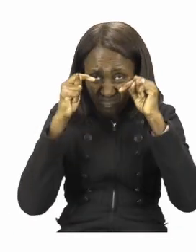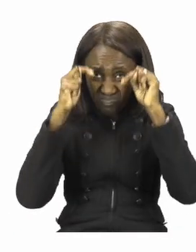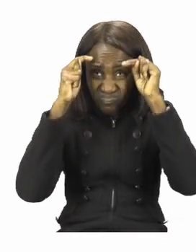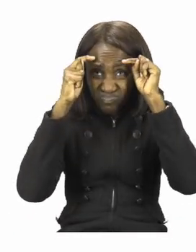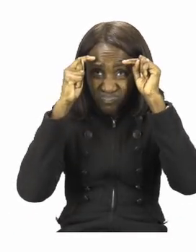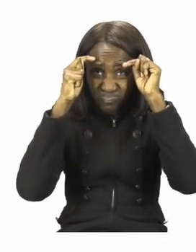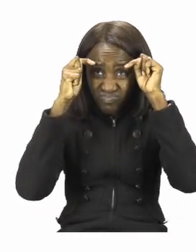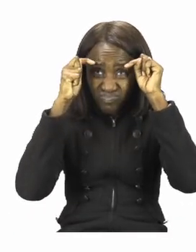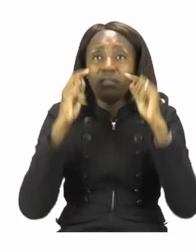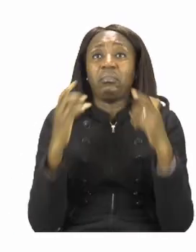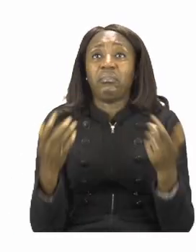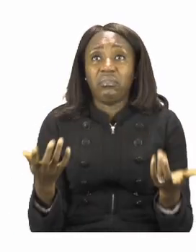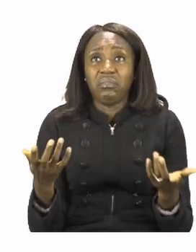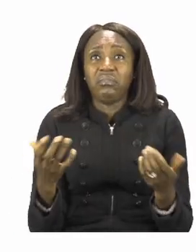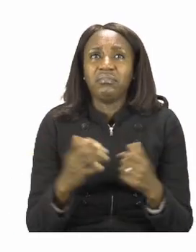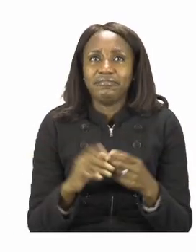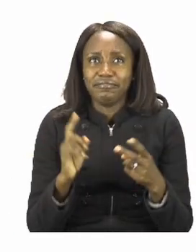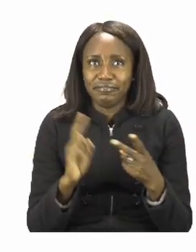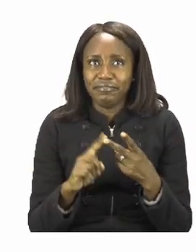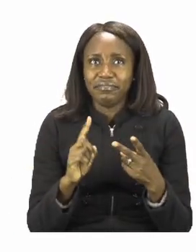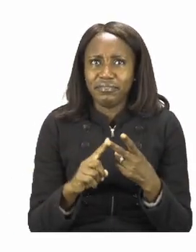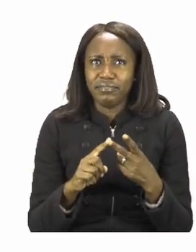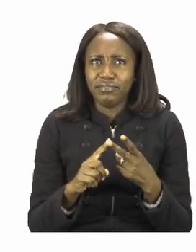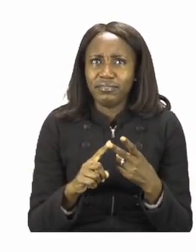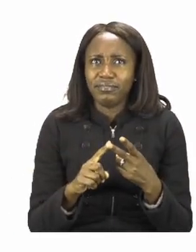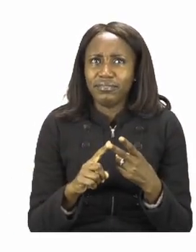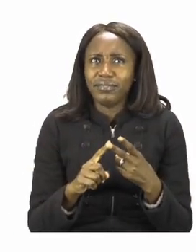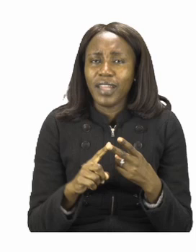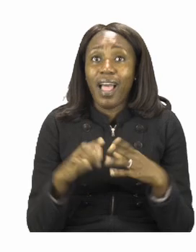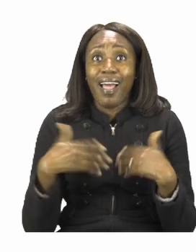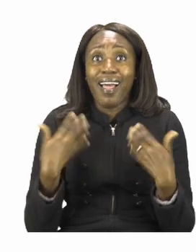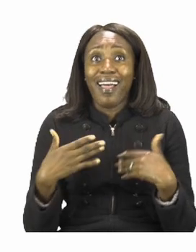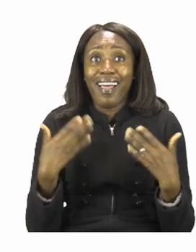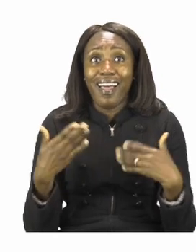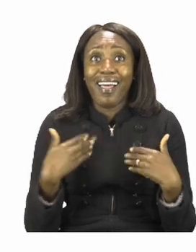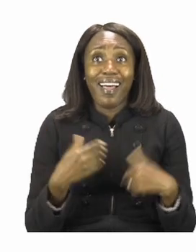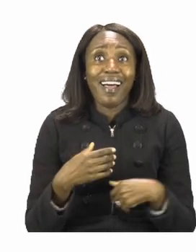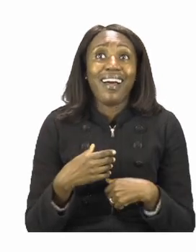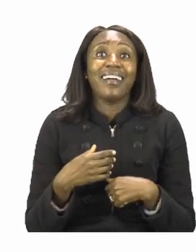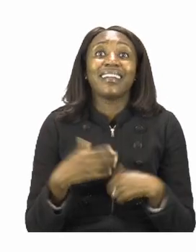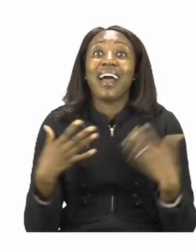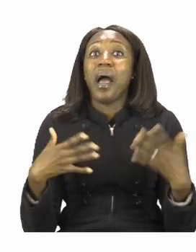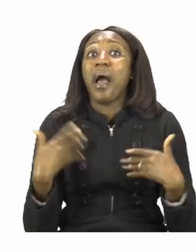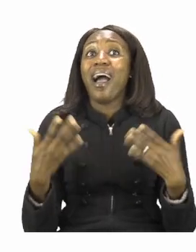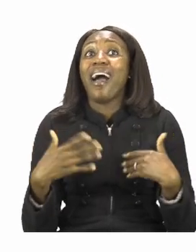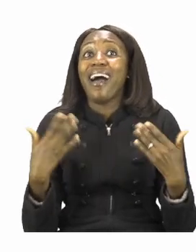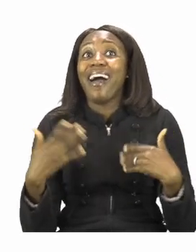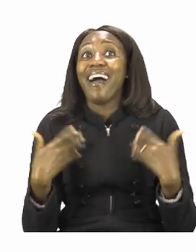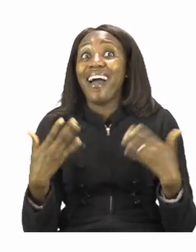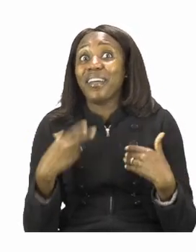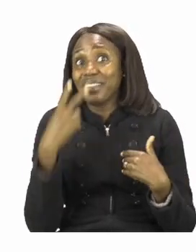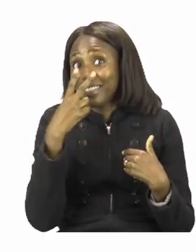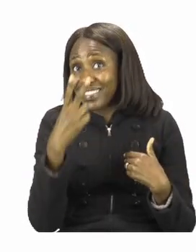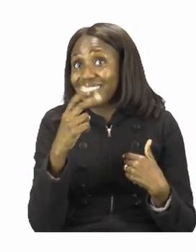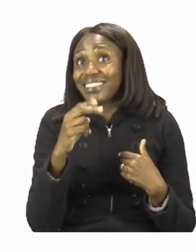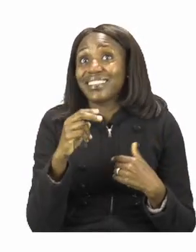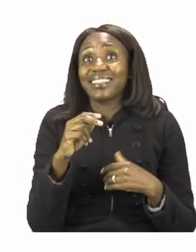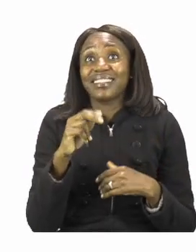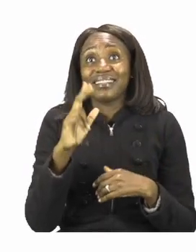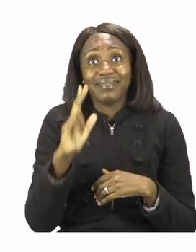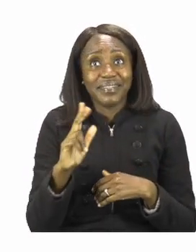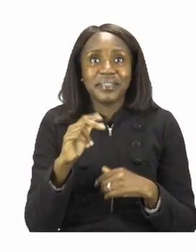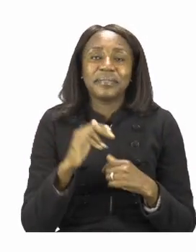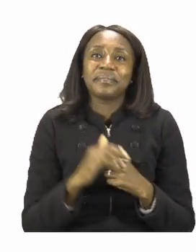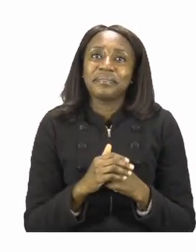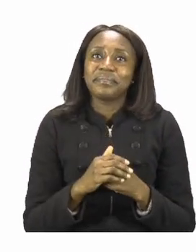mouth. The next one looks like he is happy and very glad to see someone.